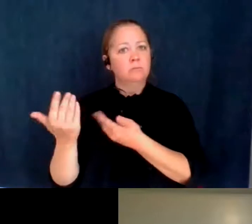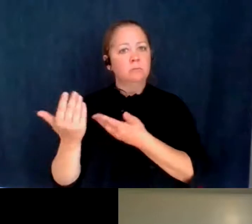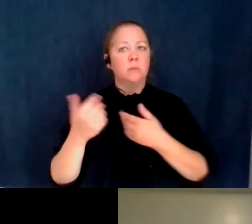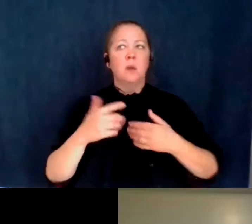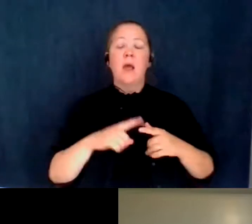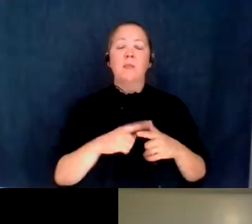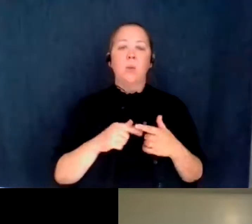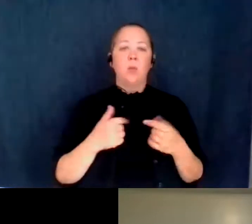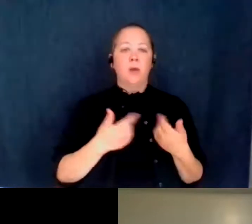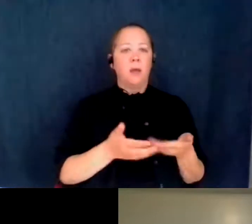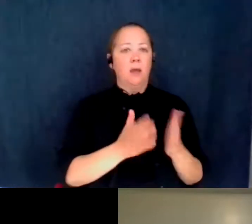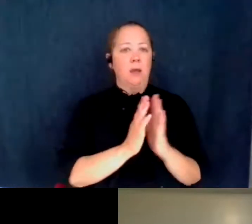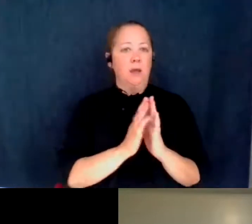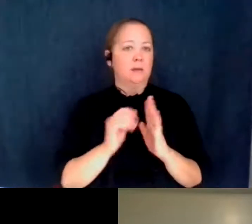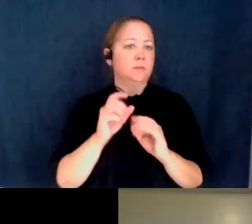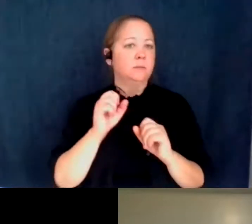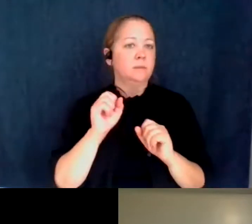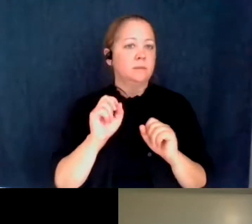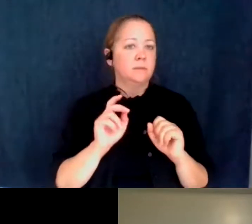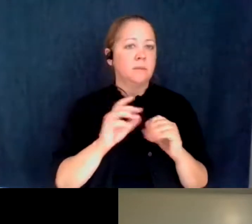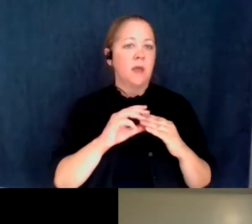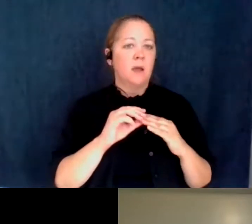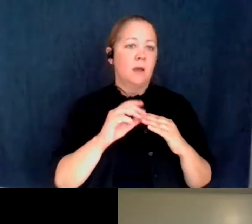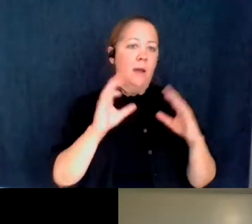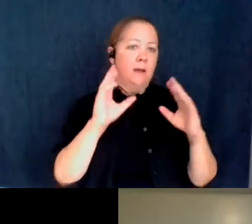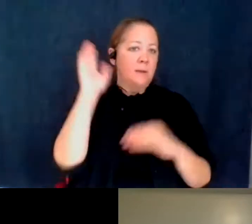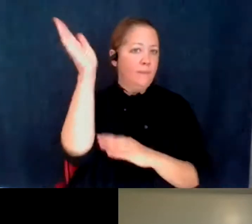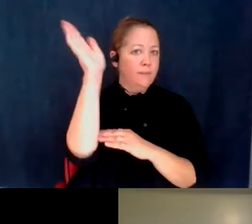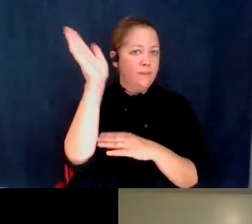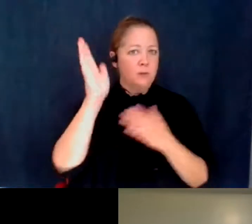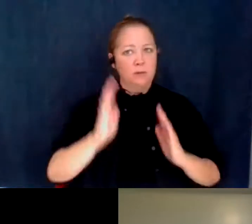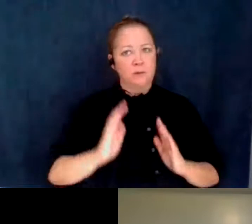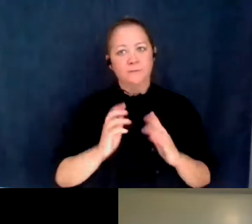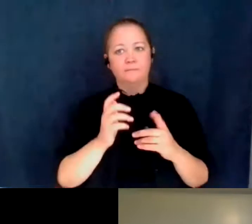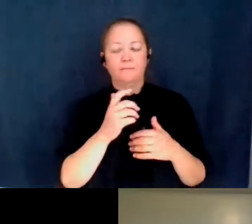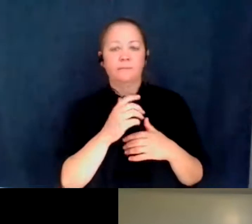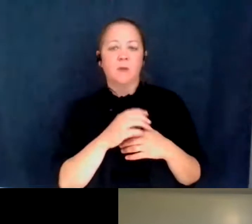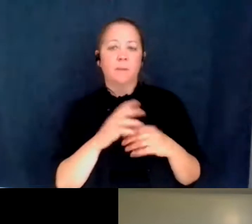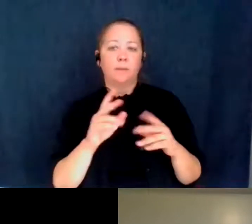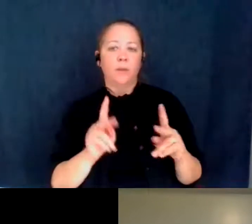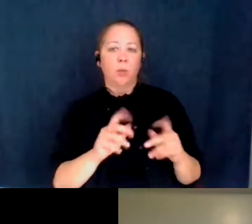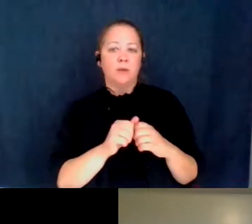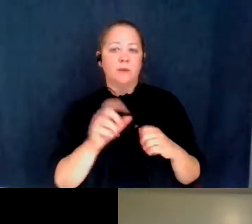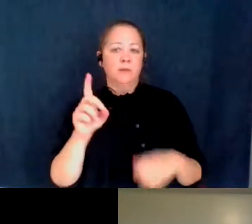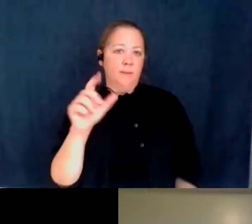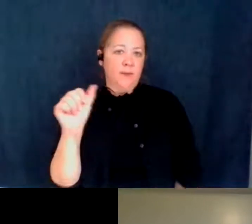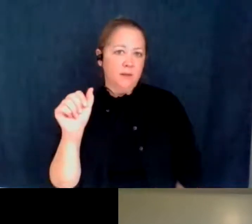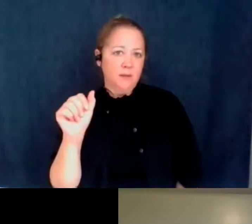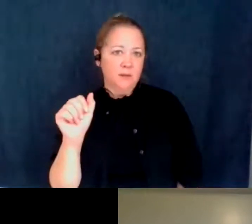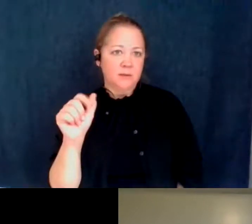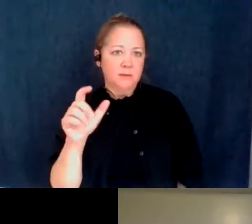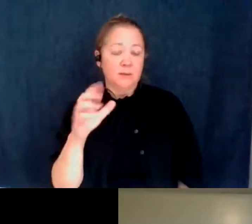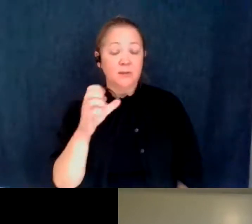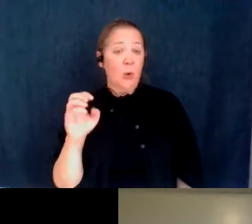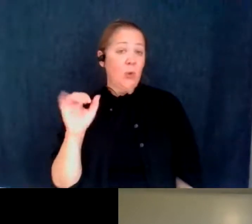disabilities behind the microphone. Yeah, so that's in summary what we've been doing the past year in the virtual